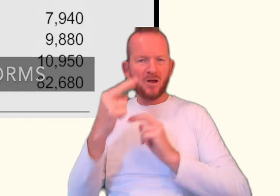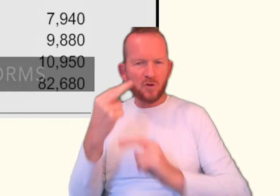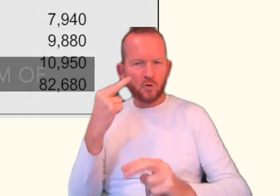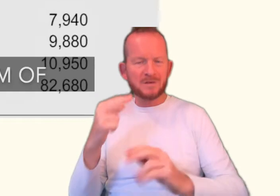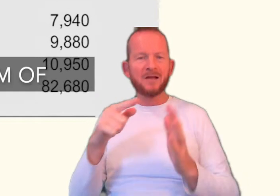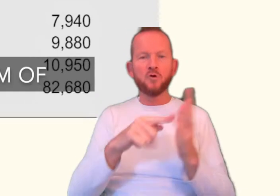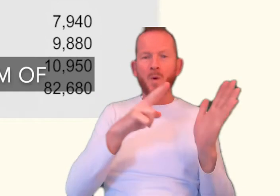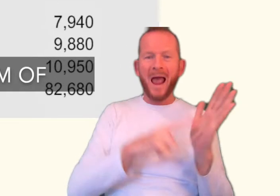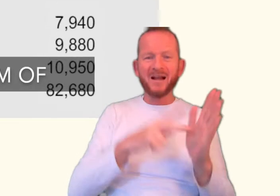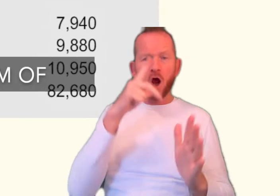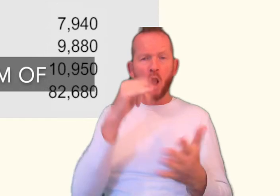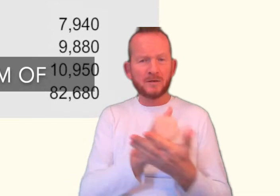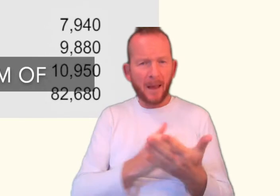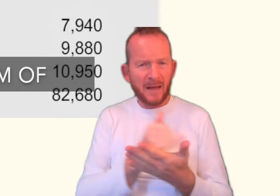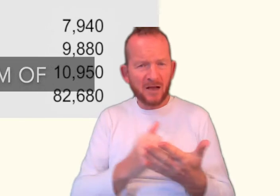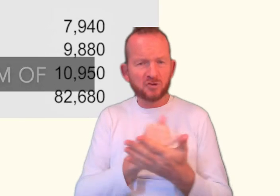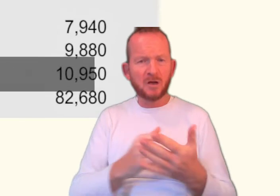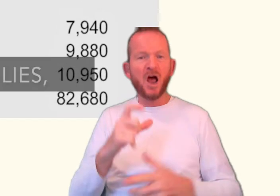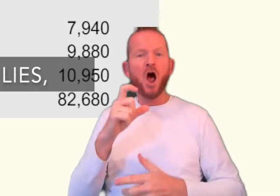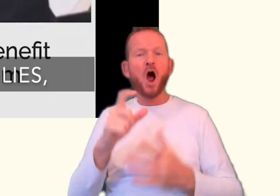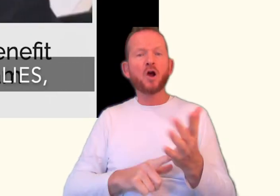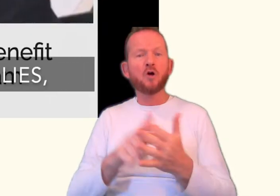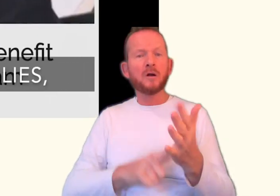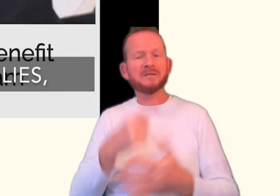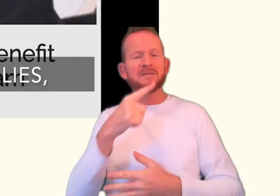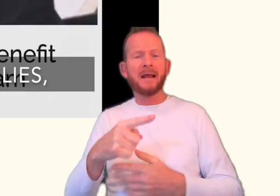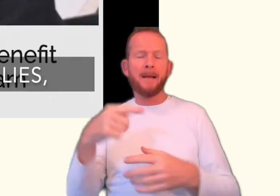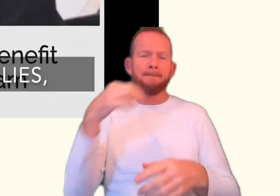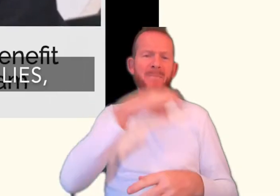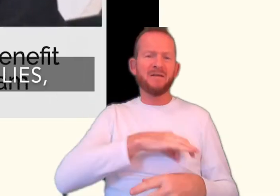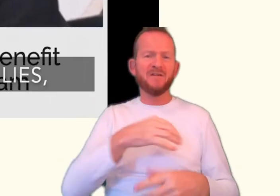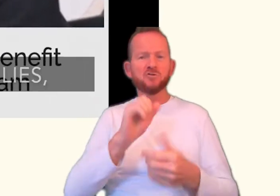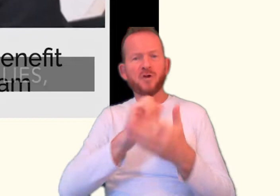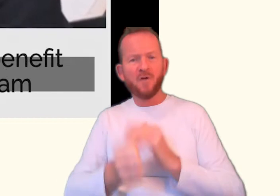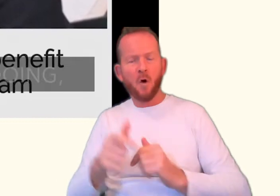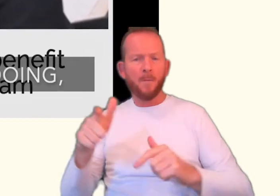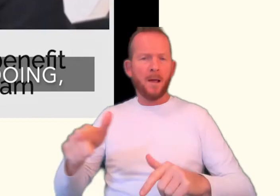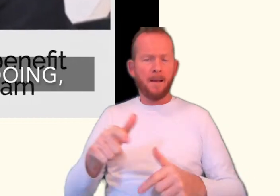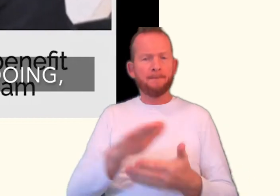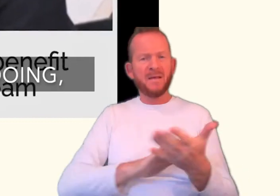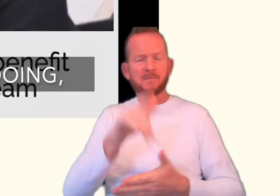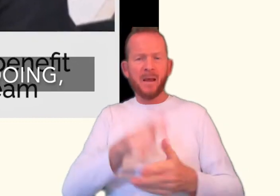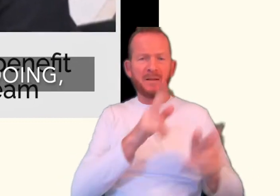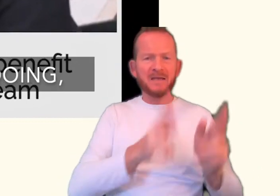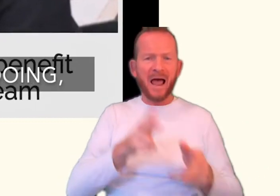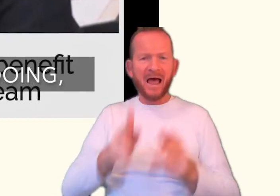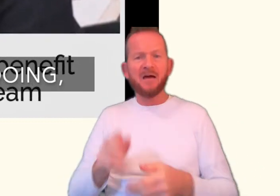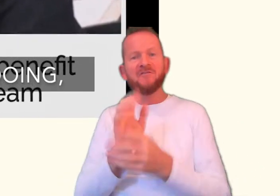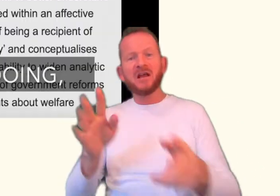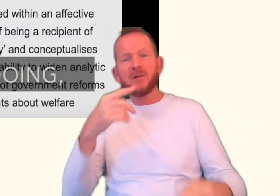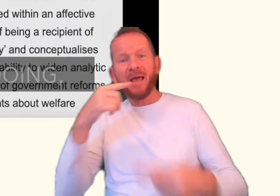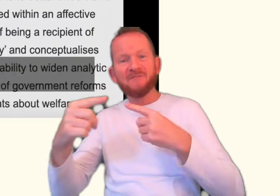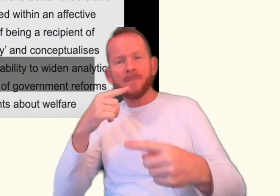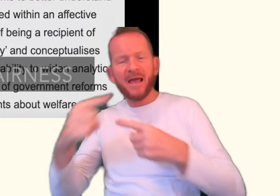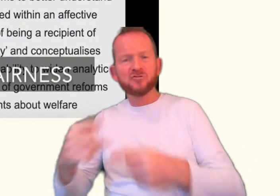benefit reforms have led to people's deaths, freedom of information requests exposing DWP lies, research on the damage the DWP